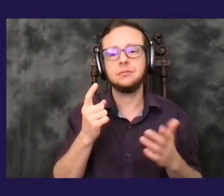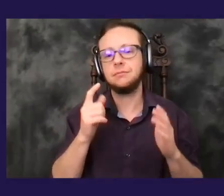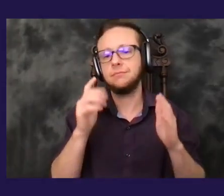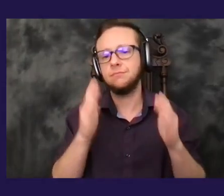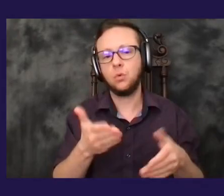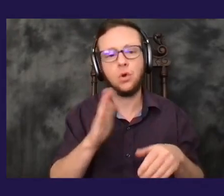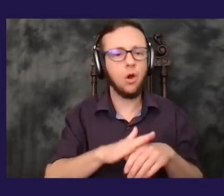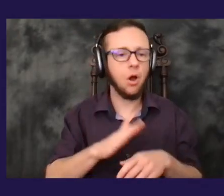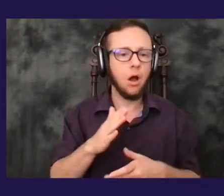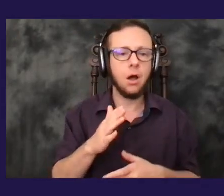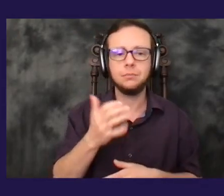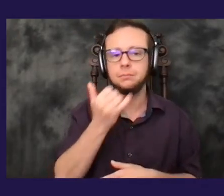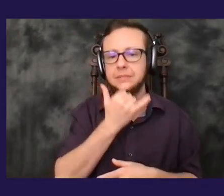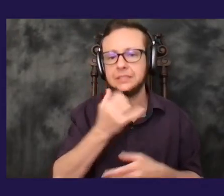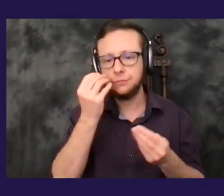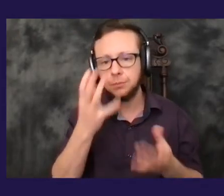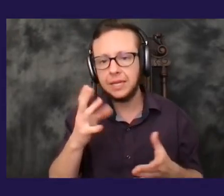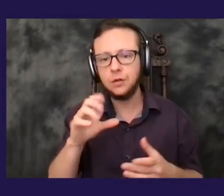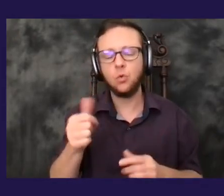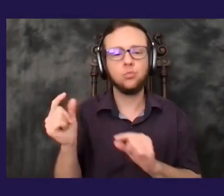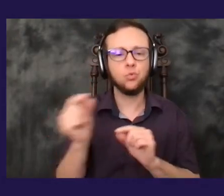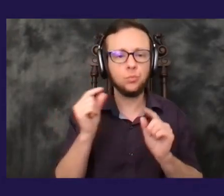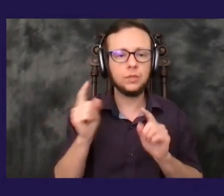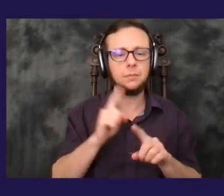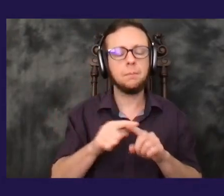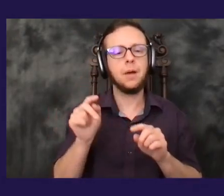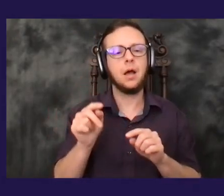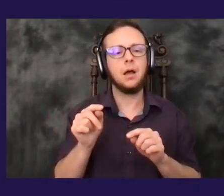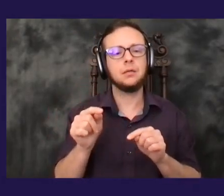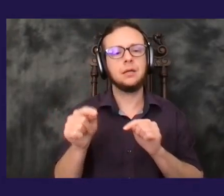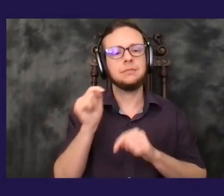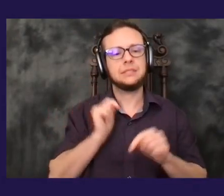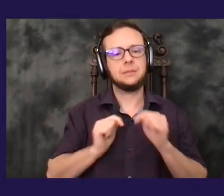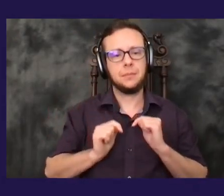misinformation or rumors, but stepping back. And the public